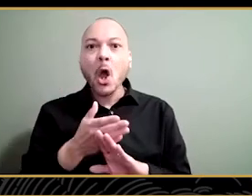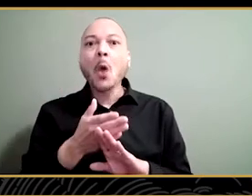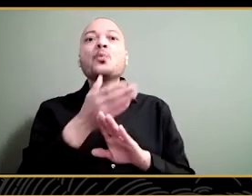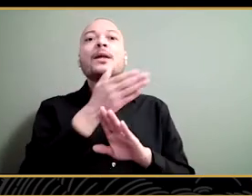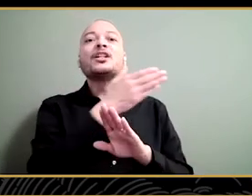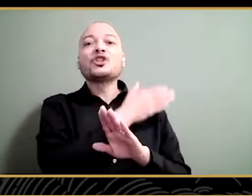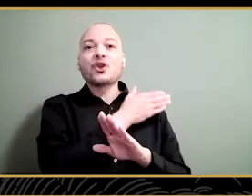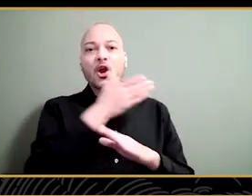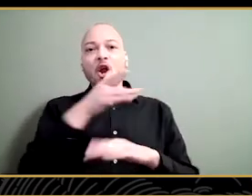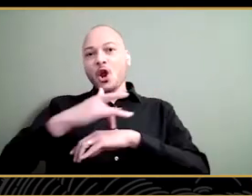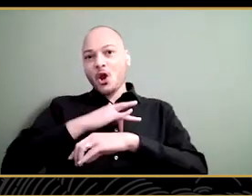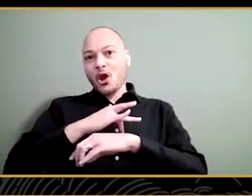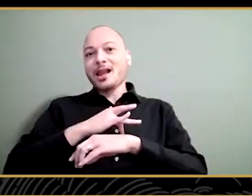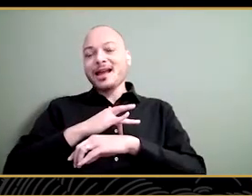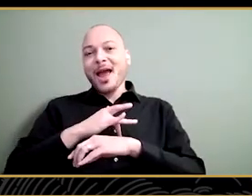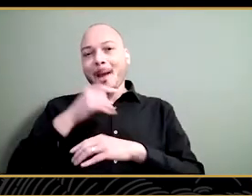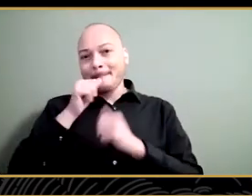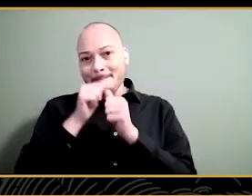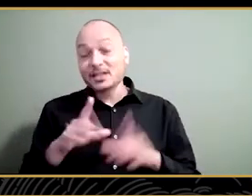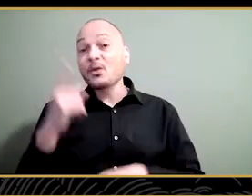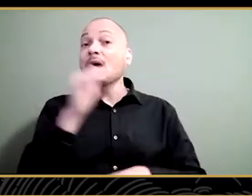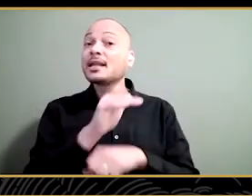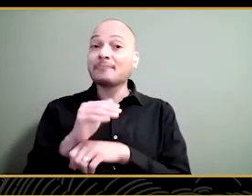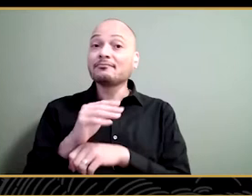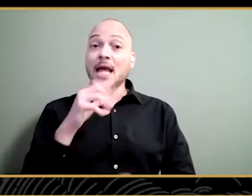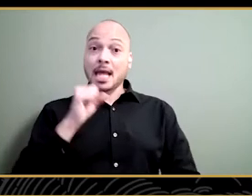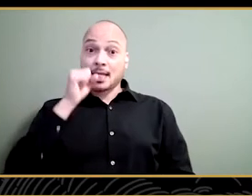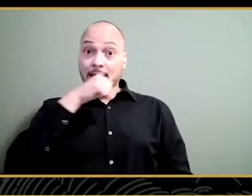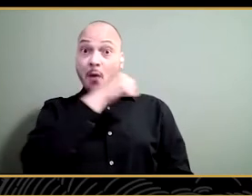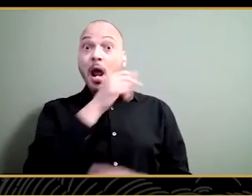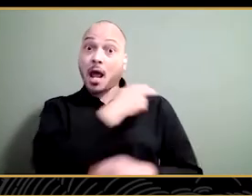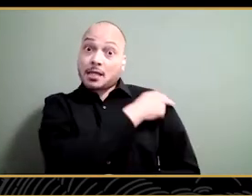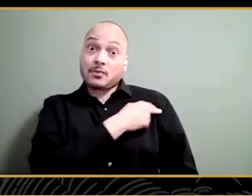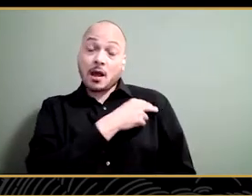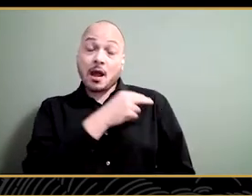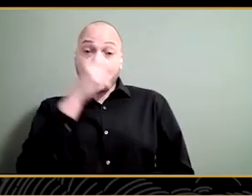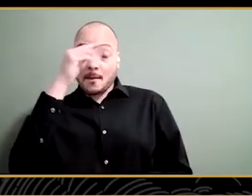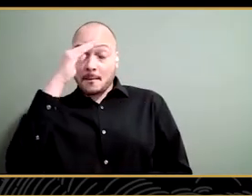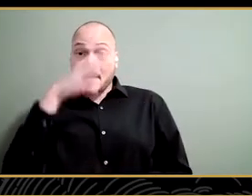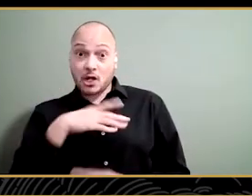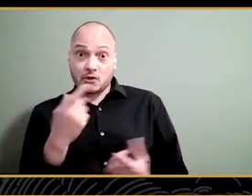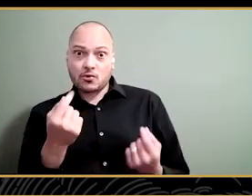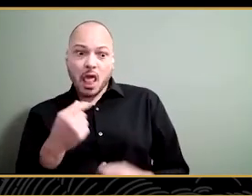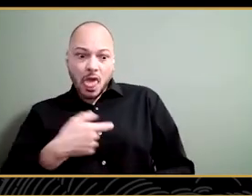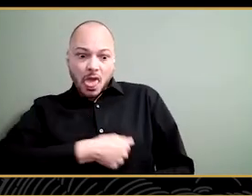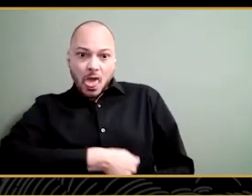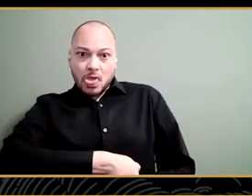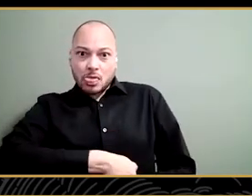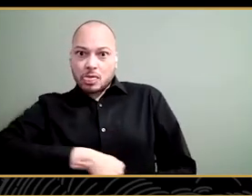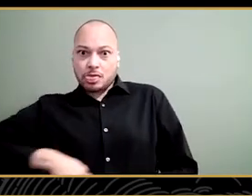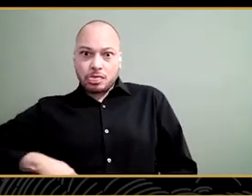One night, in a Taiwan hospital, a man cut my mother open and took my body